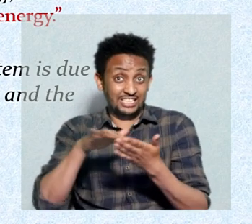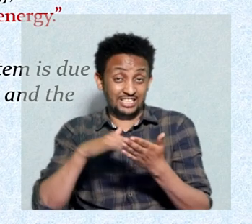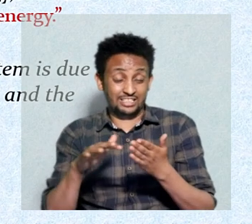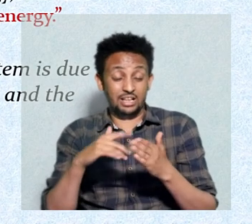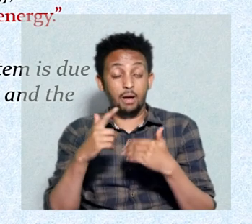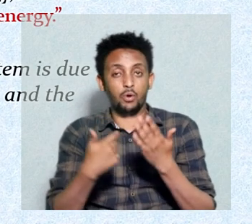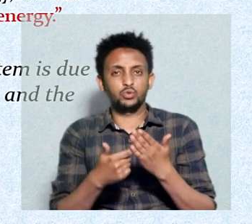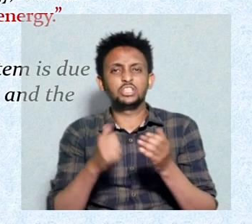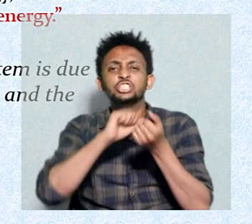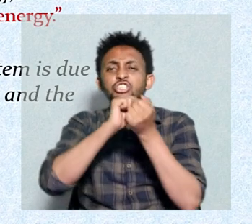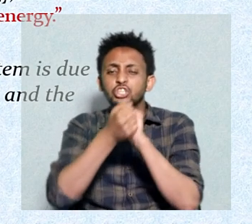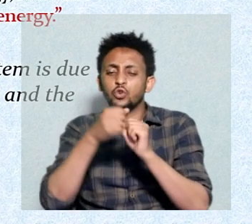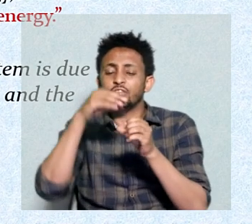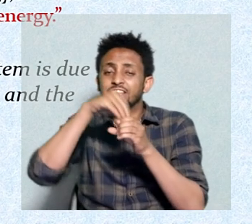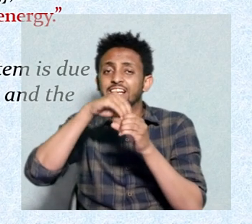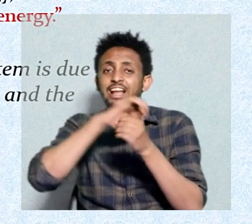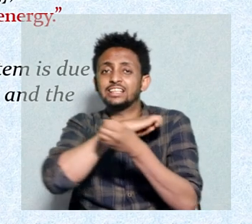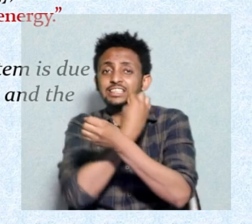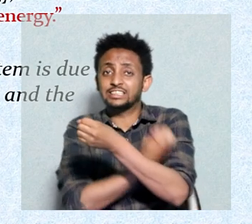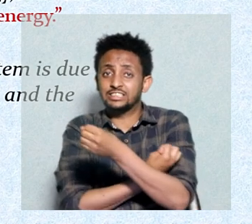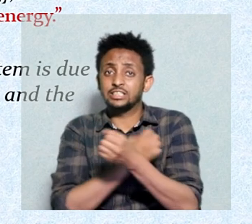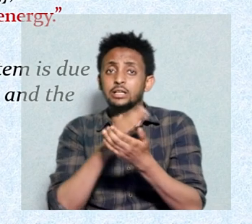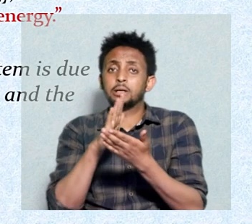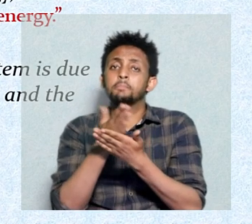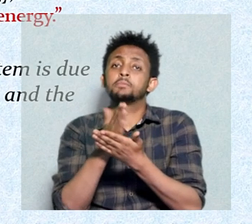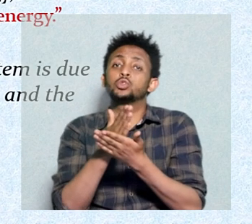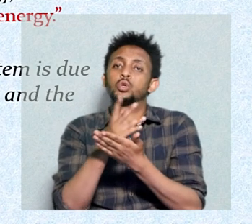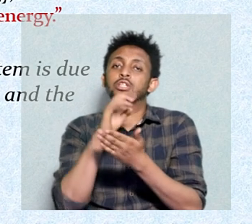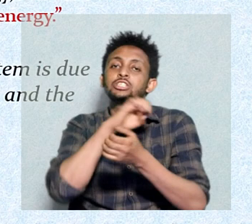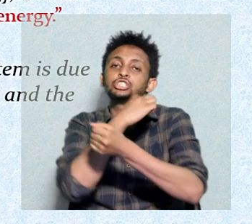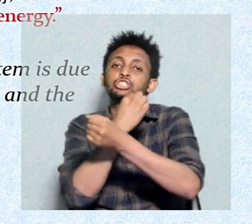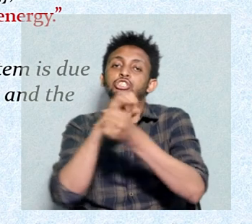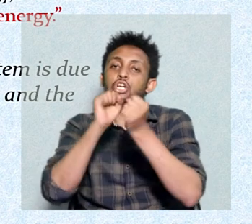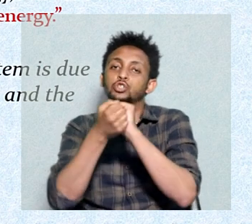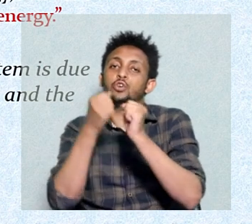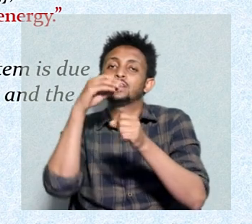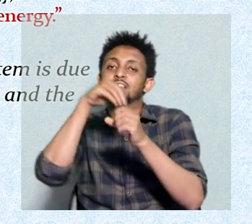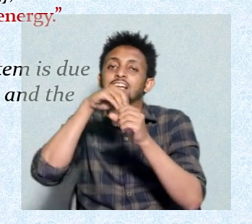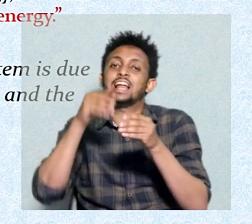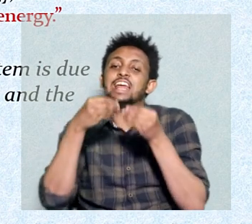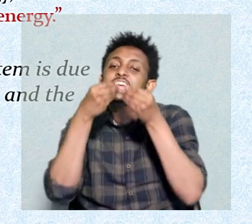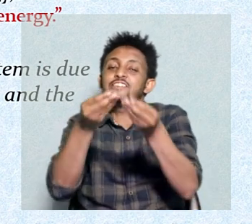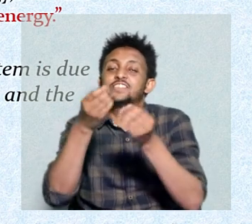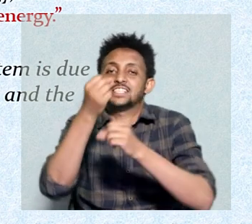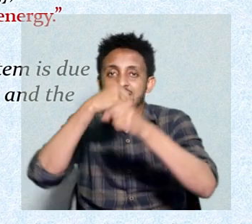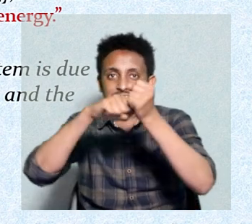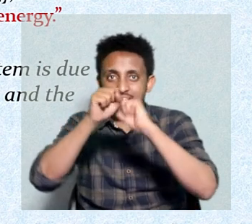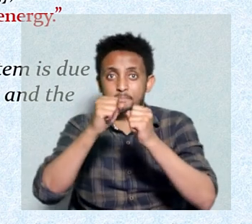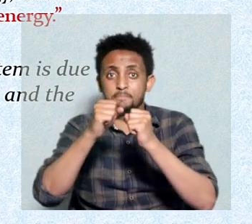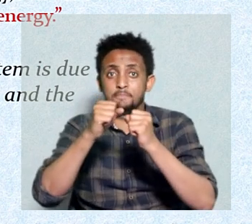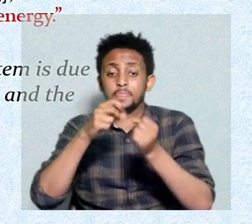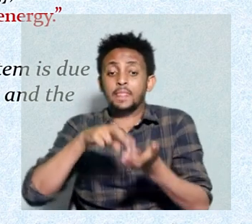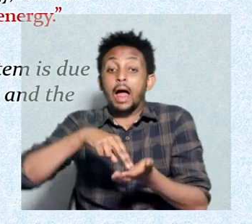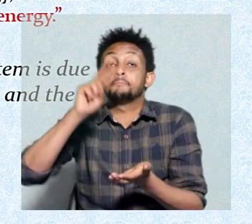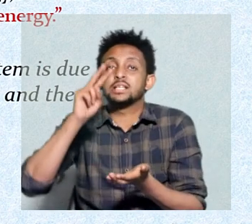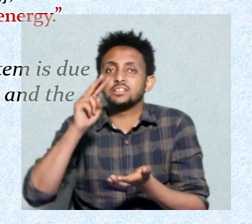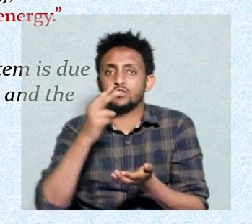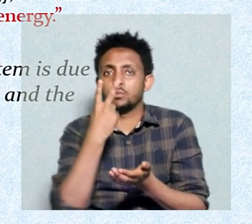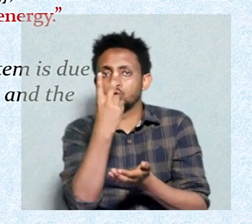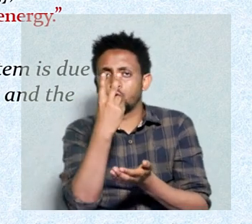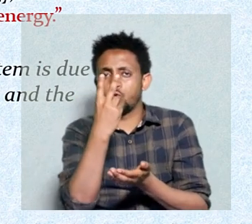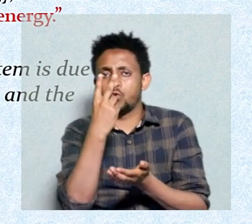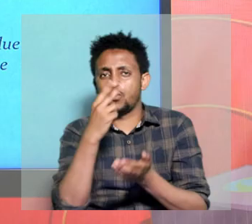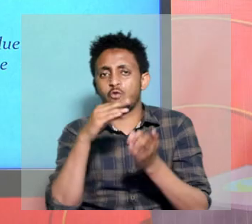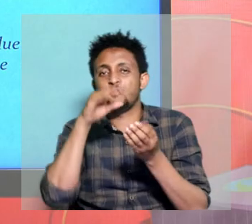that the change of the internal energy between the change of the internal energy of a given system appears due to two